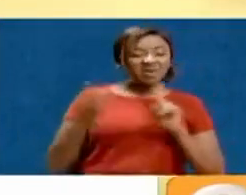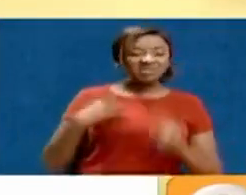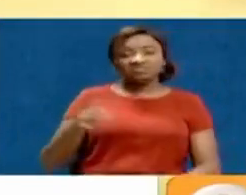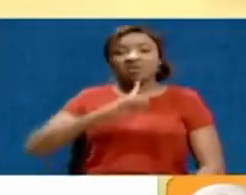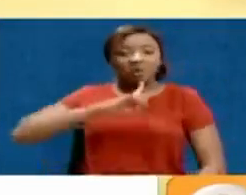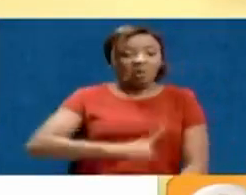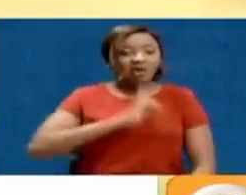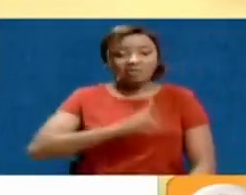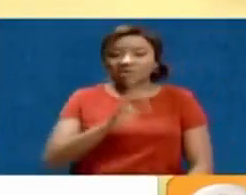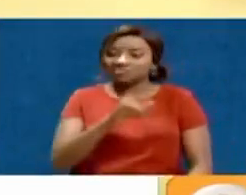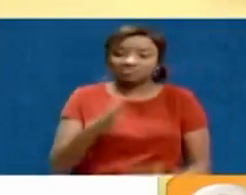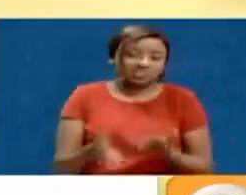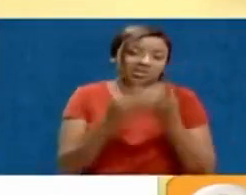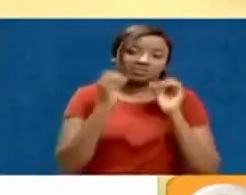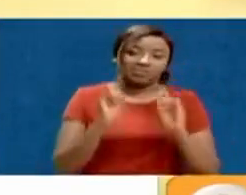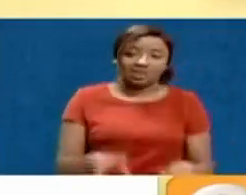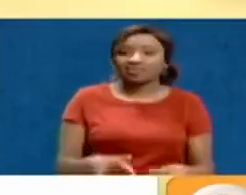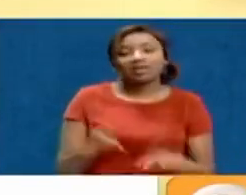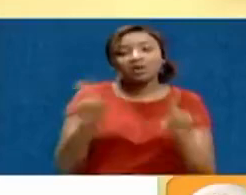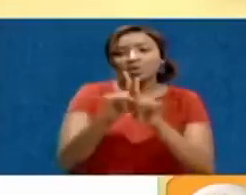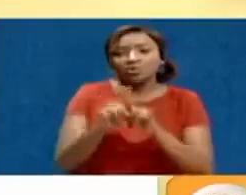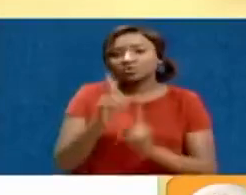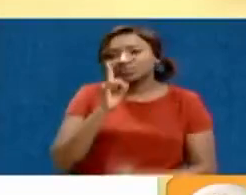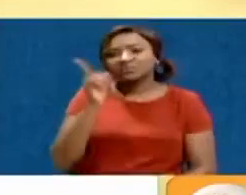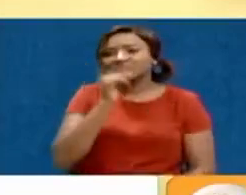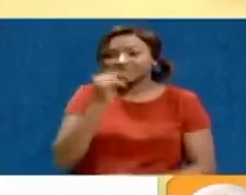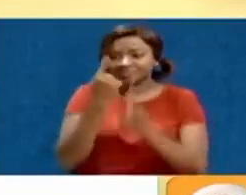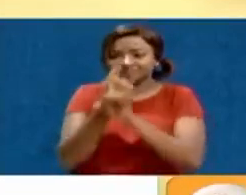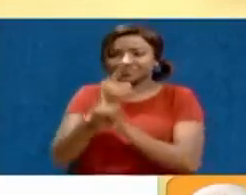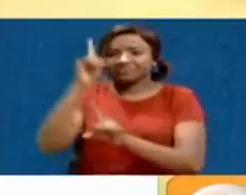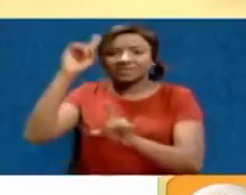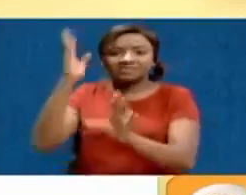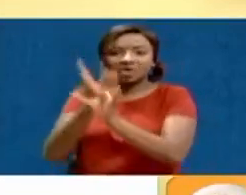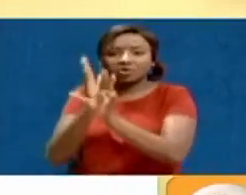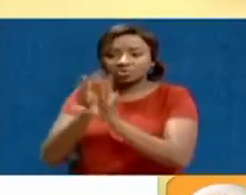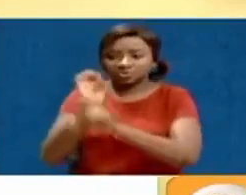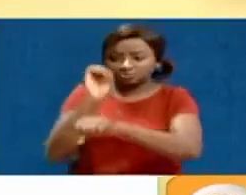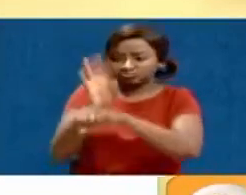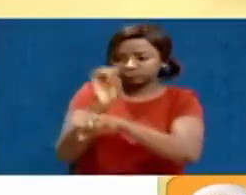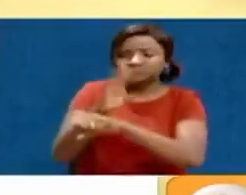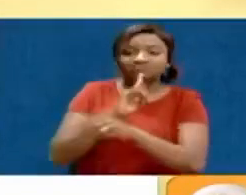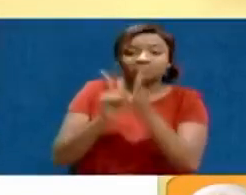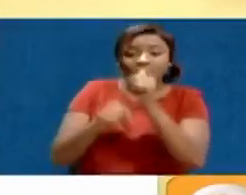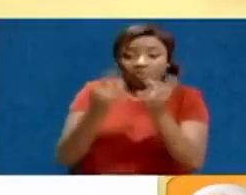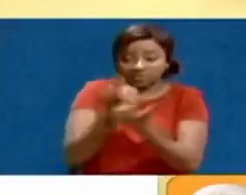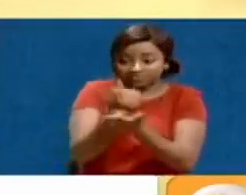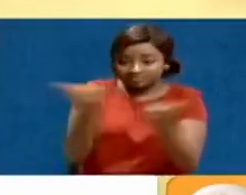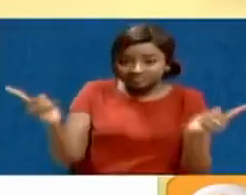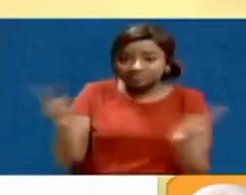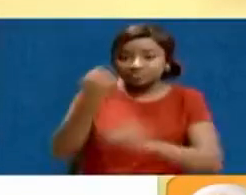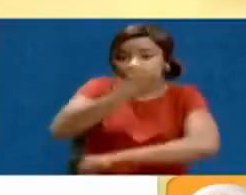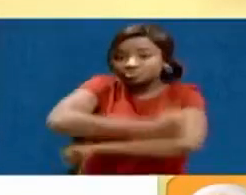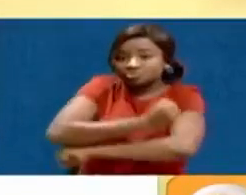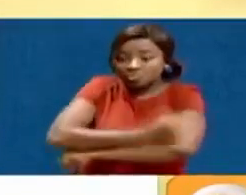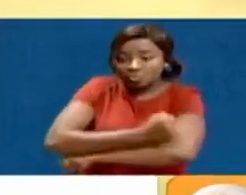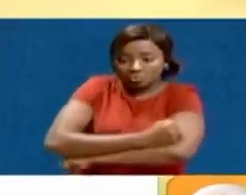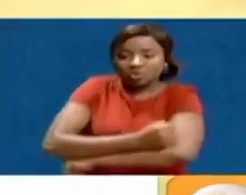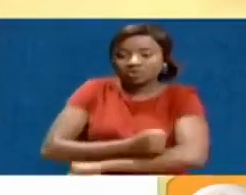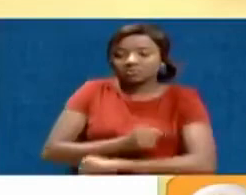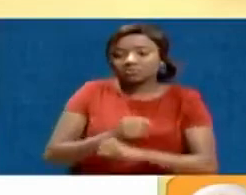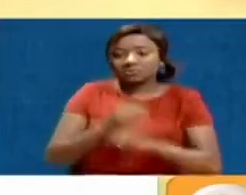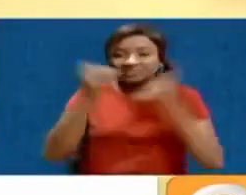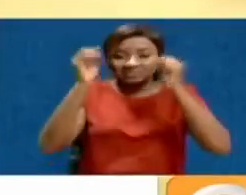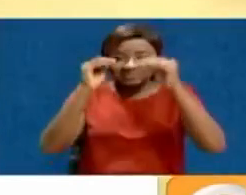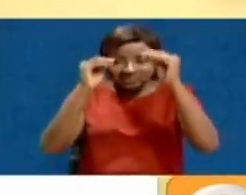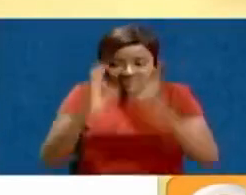kusababisha hasara vikionekana kuchipuka tena, washauri wa kiakili wanahoji kwamba kuna haja wasimamizi wa shule kuwahusisha wanafunzi hao